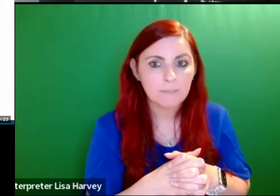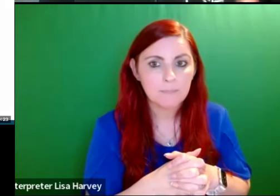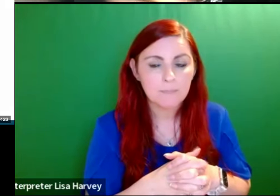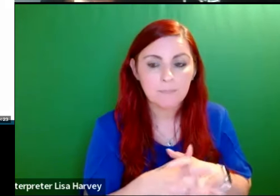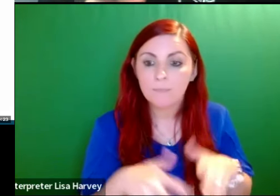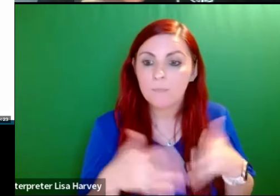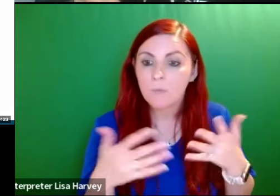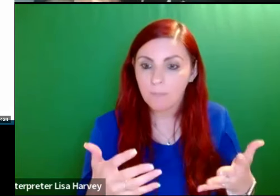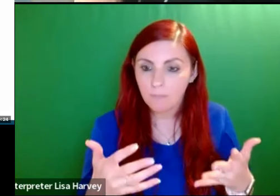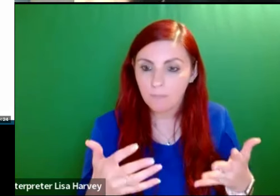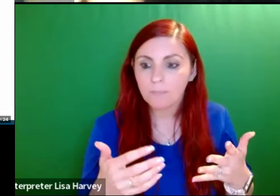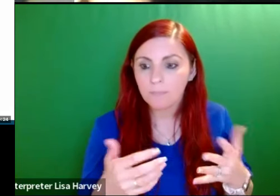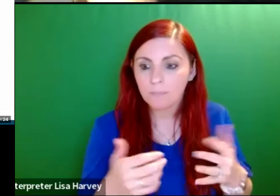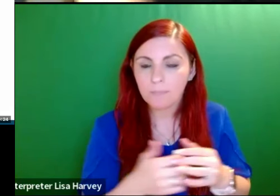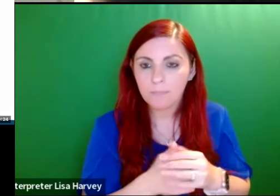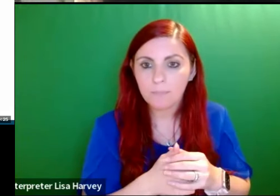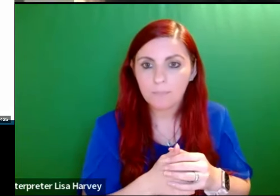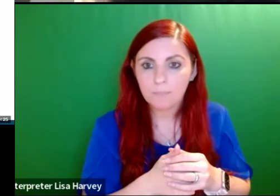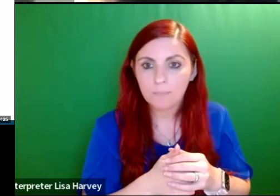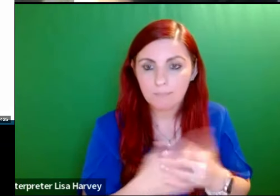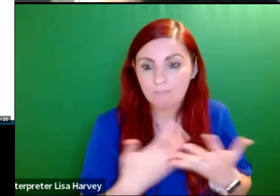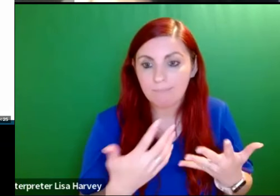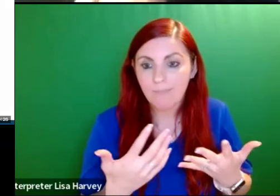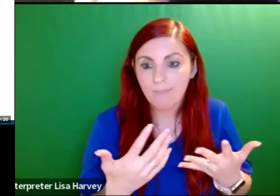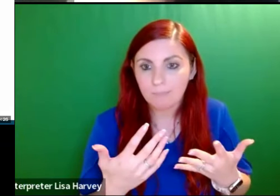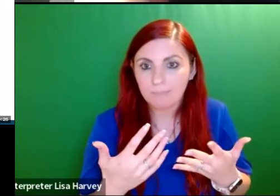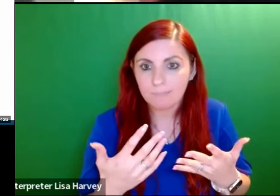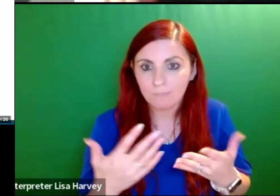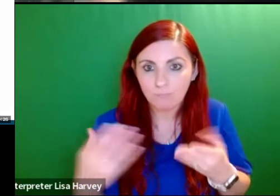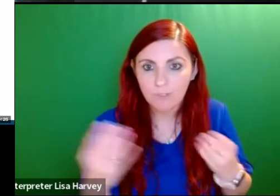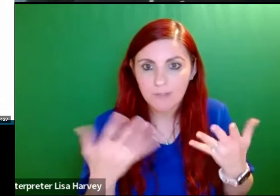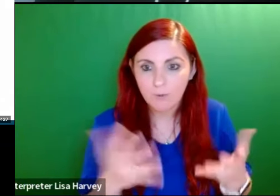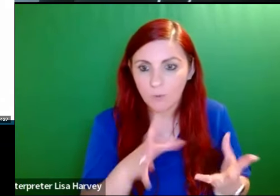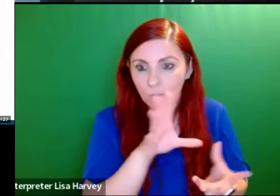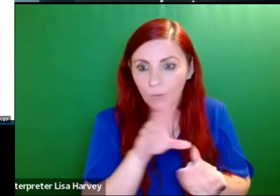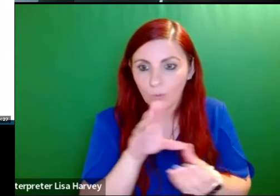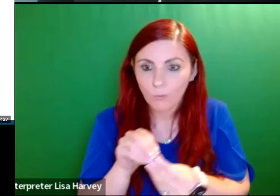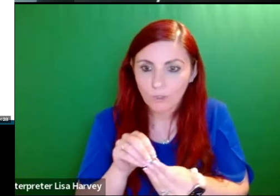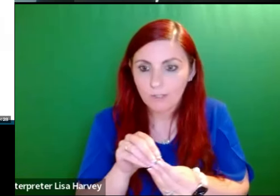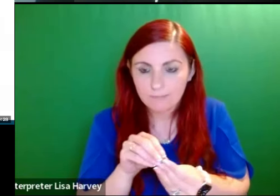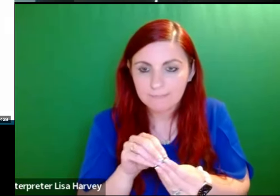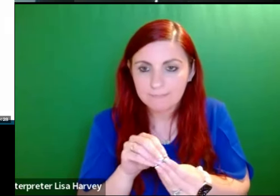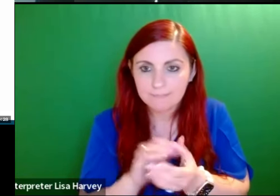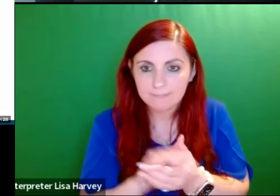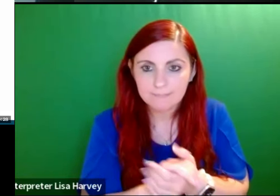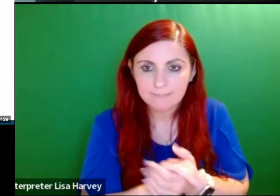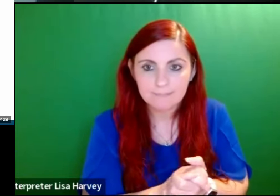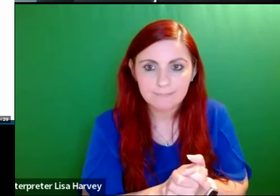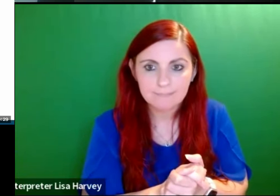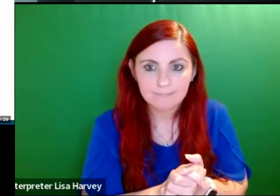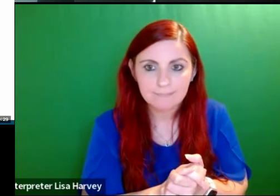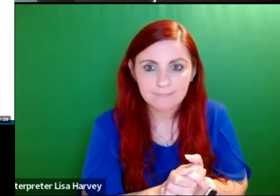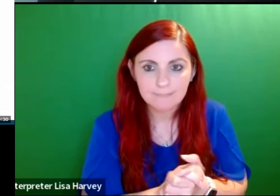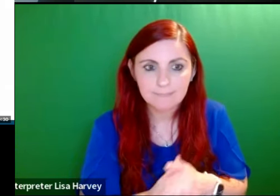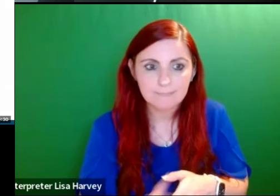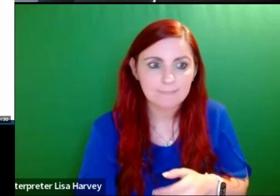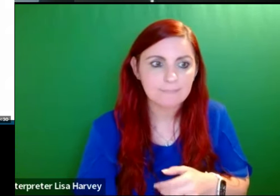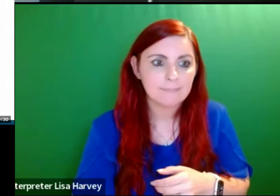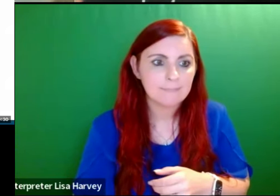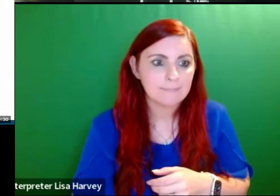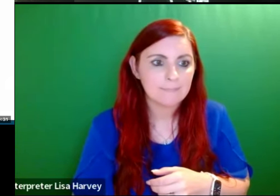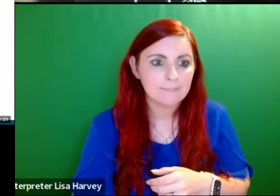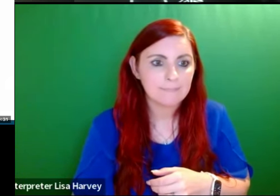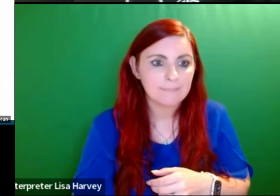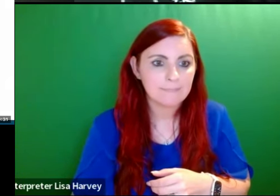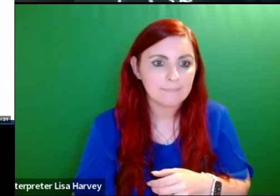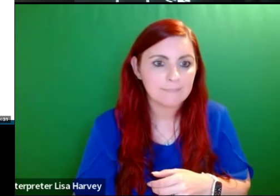Okay, so I suppose that brings me to the conclusions of the presentation.